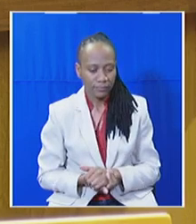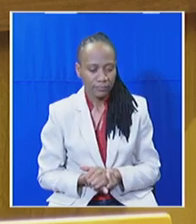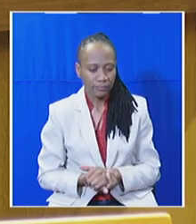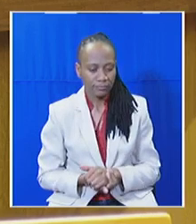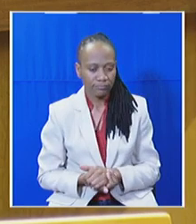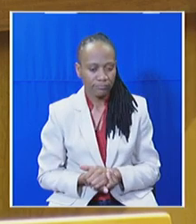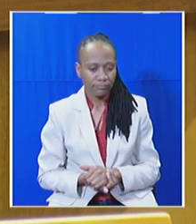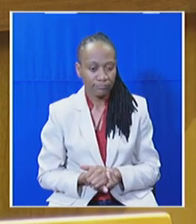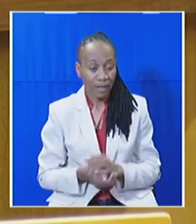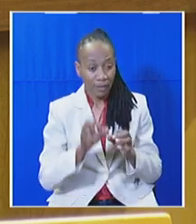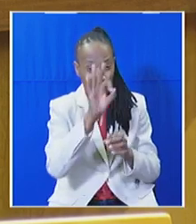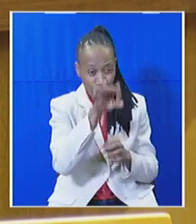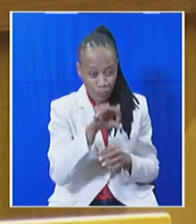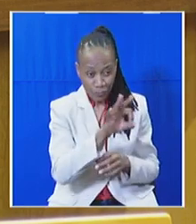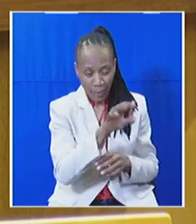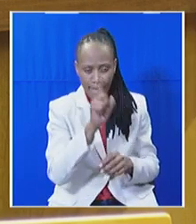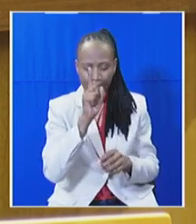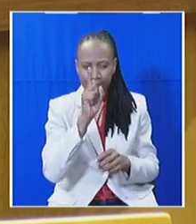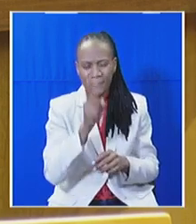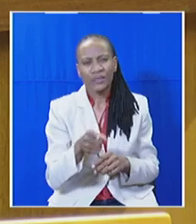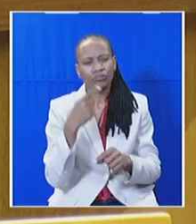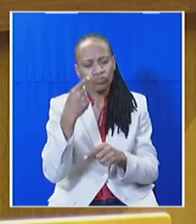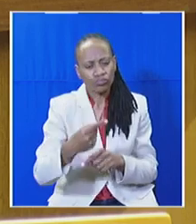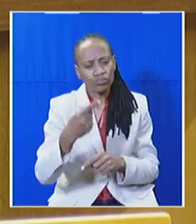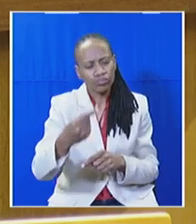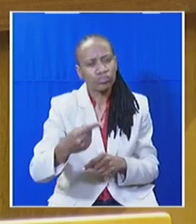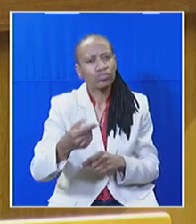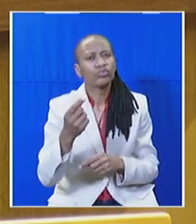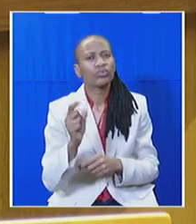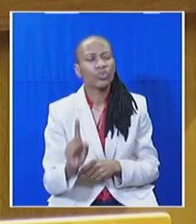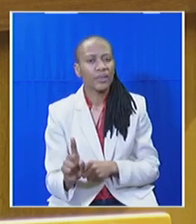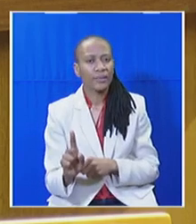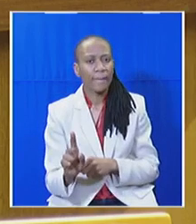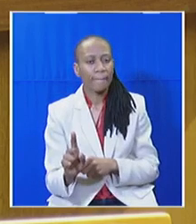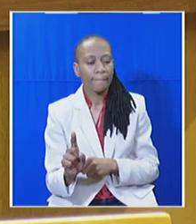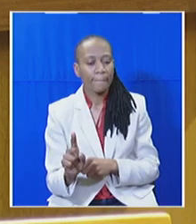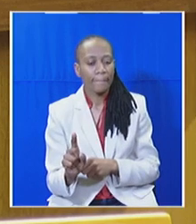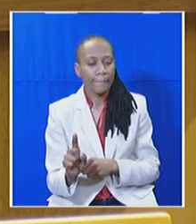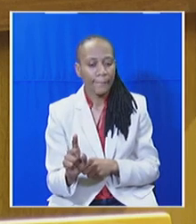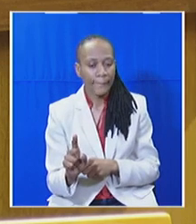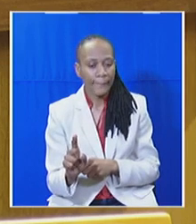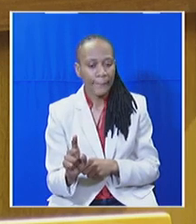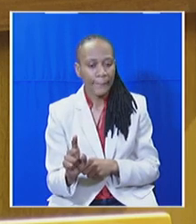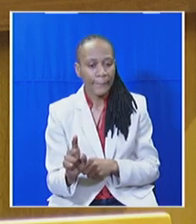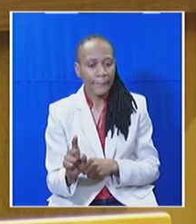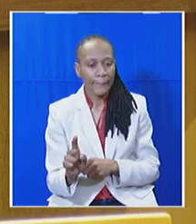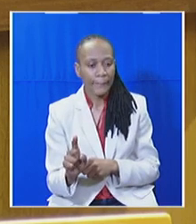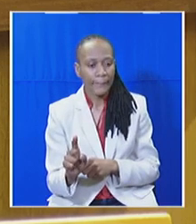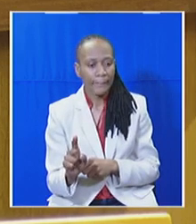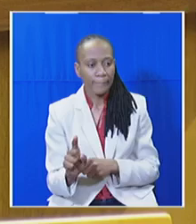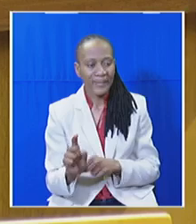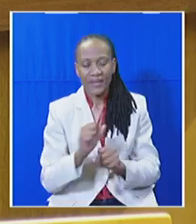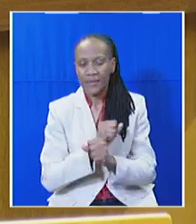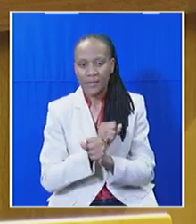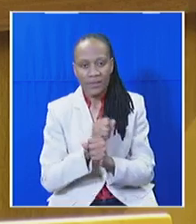They should avoid gratuitous reflections on the integrity of